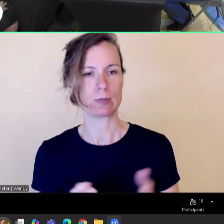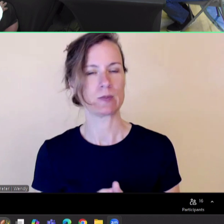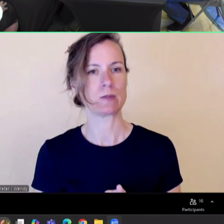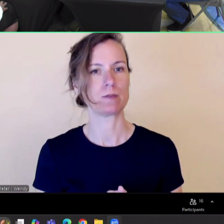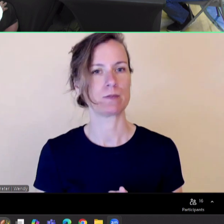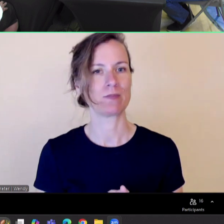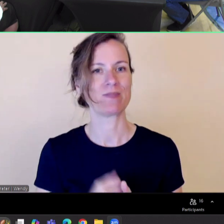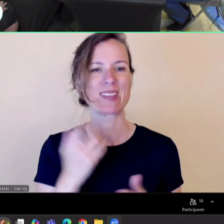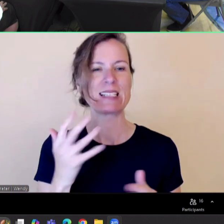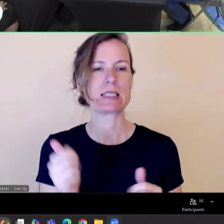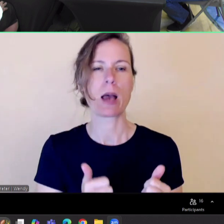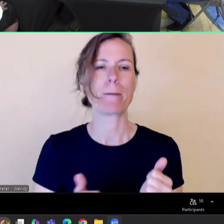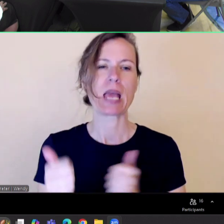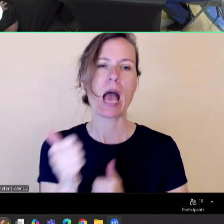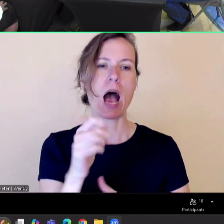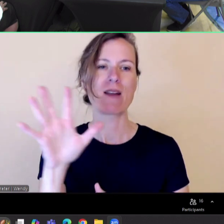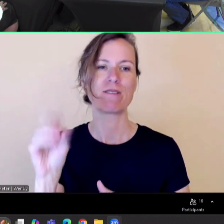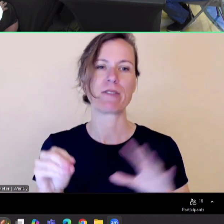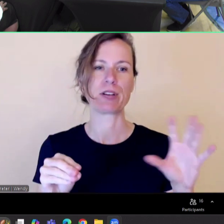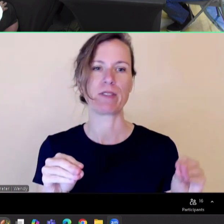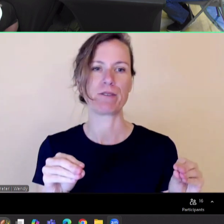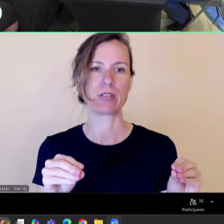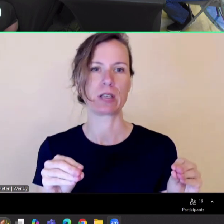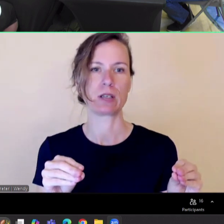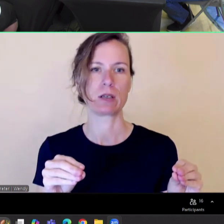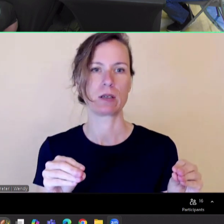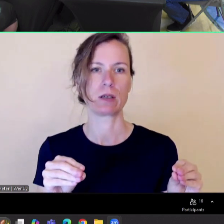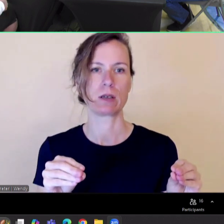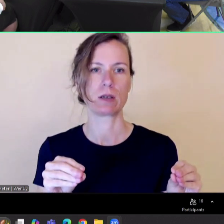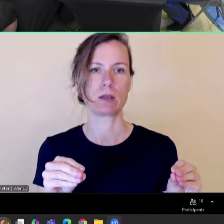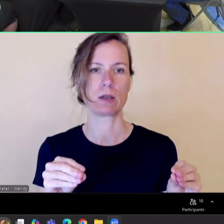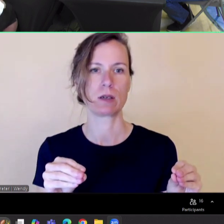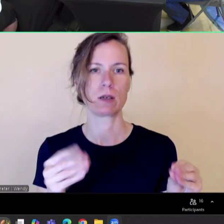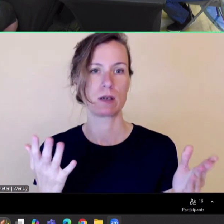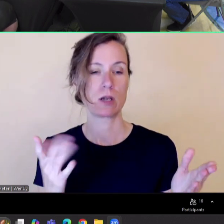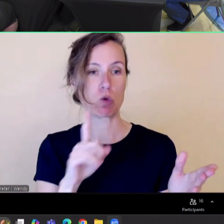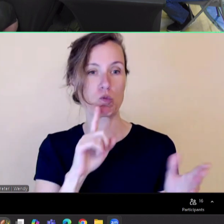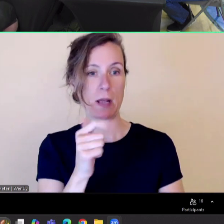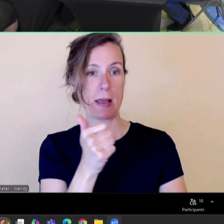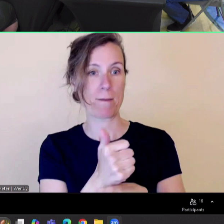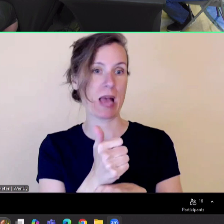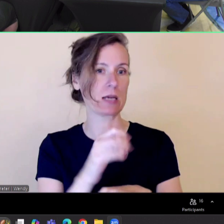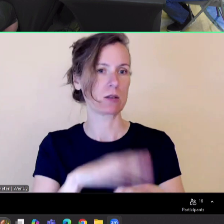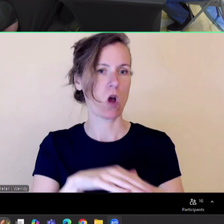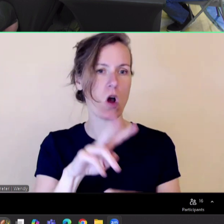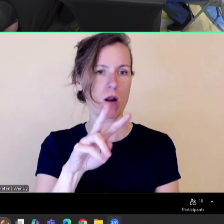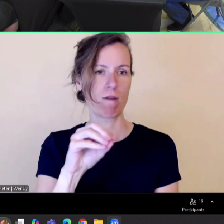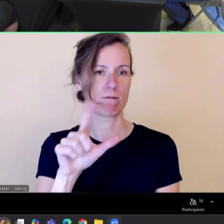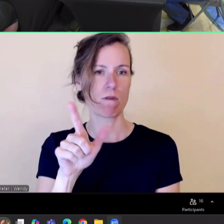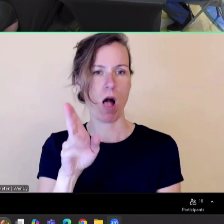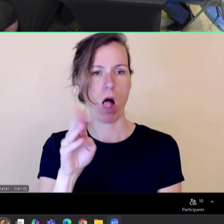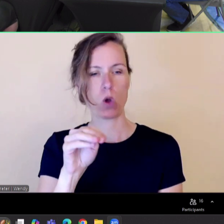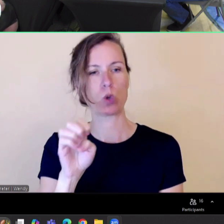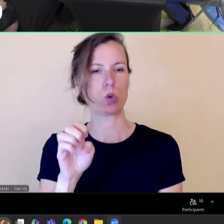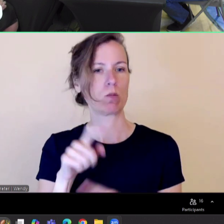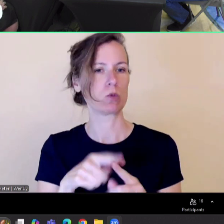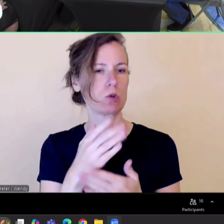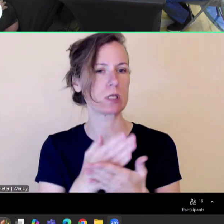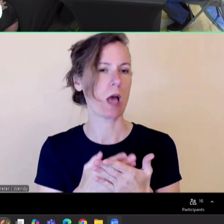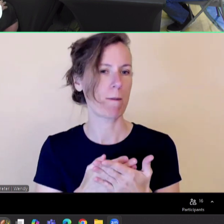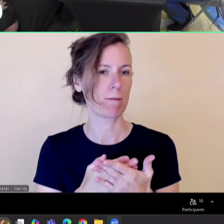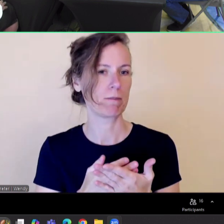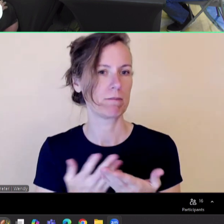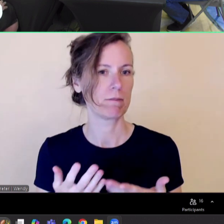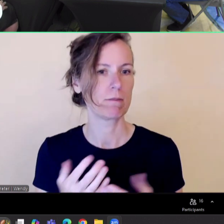beyond 50-50, I would say. And again, it is based to some degree on volume, right? If you're getting 100